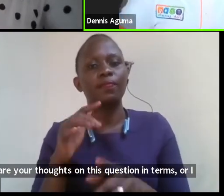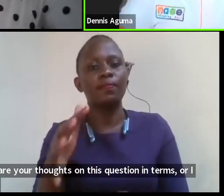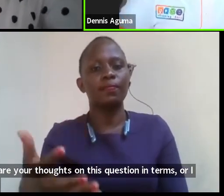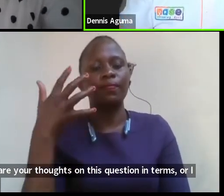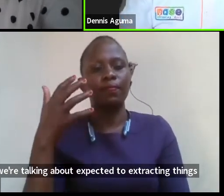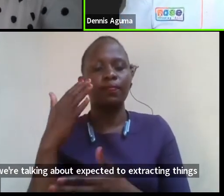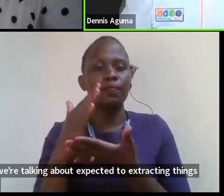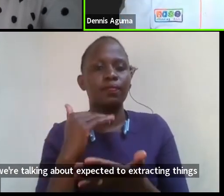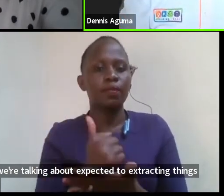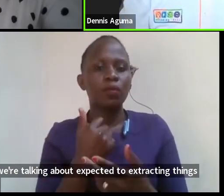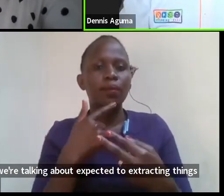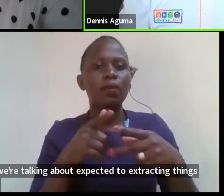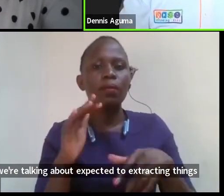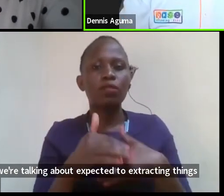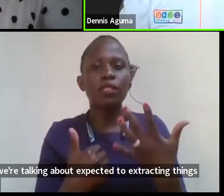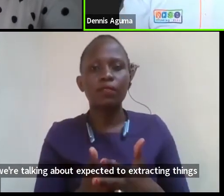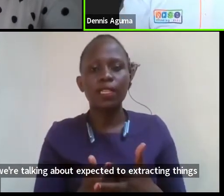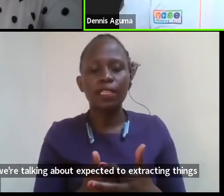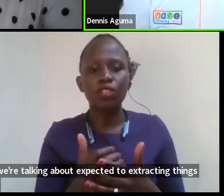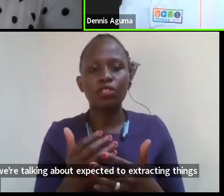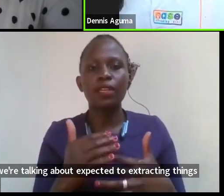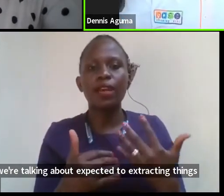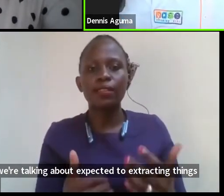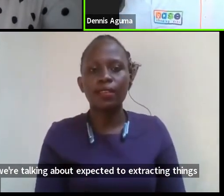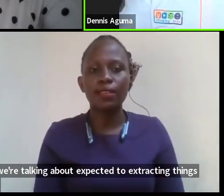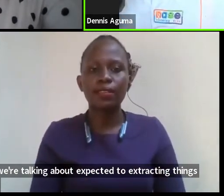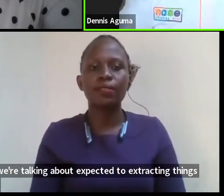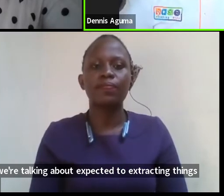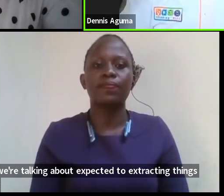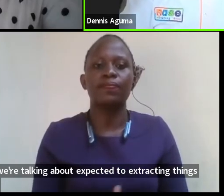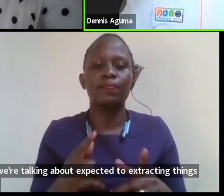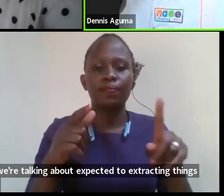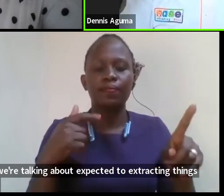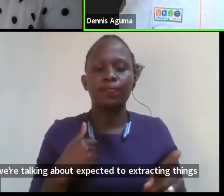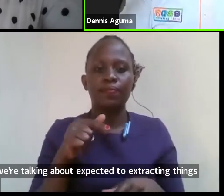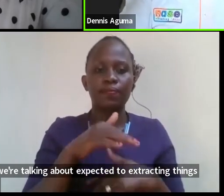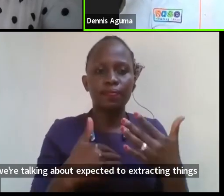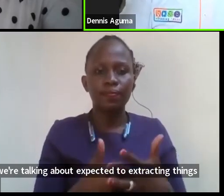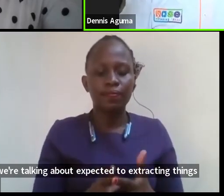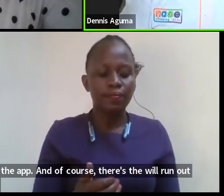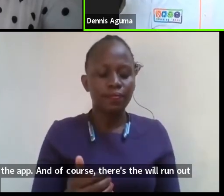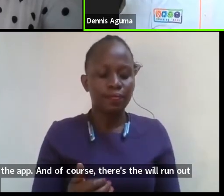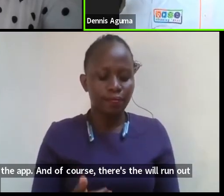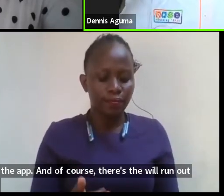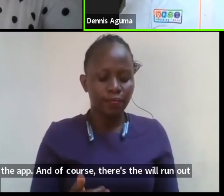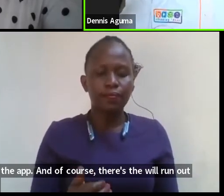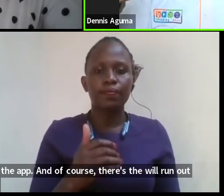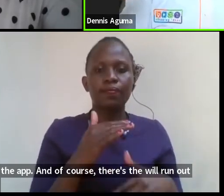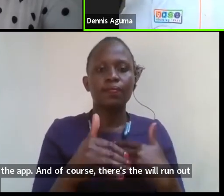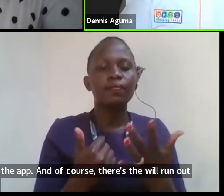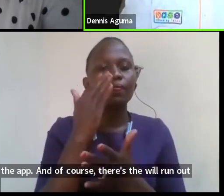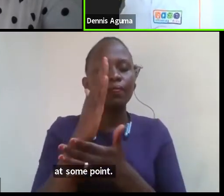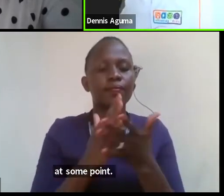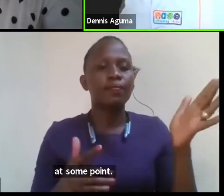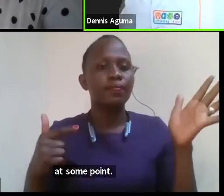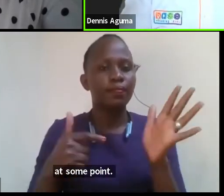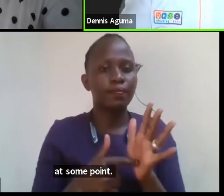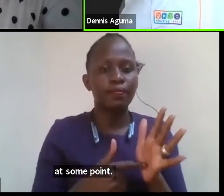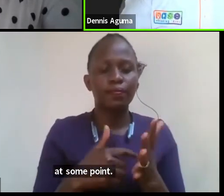the earth. And of course, these will run out at some point. What are your thoughts on this? Should governments